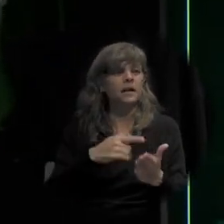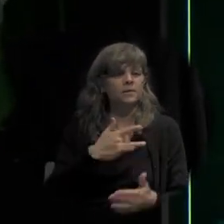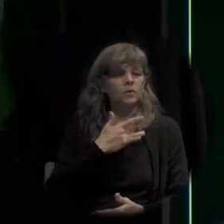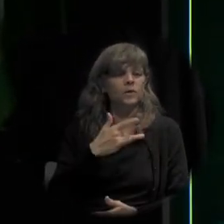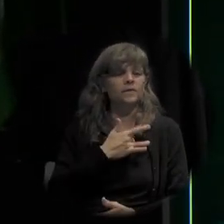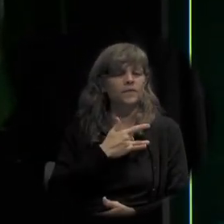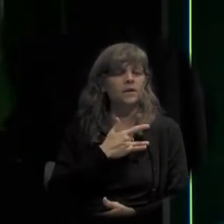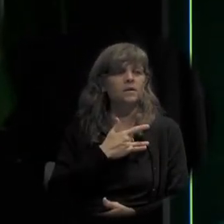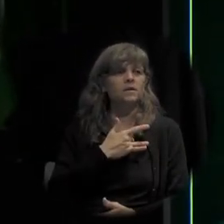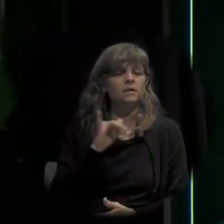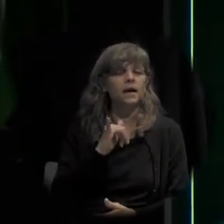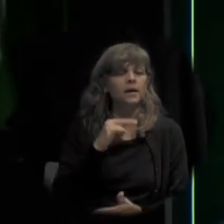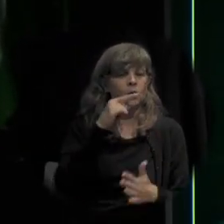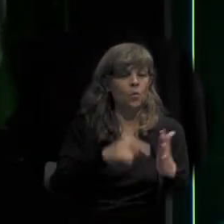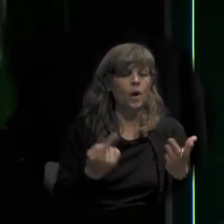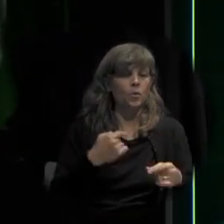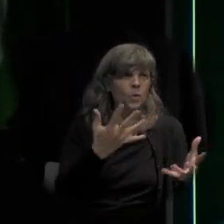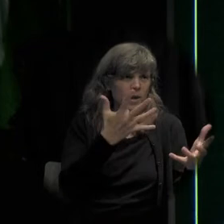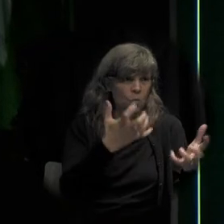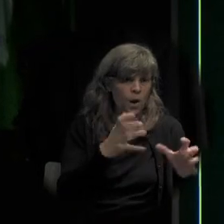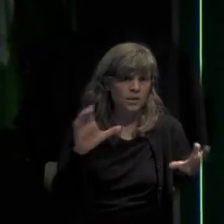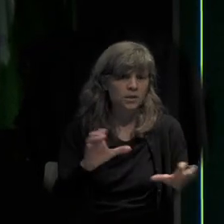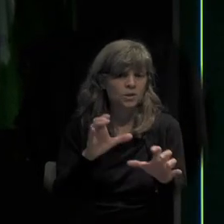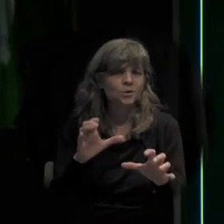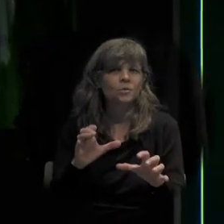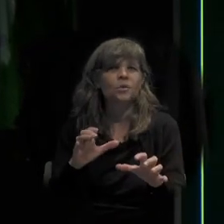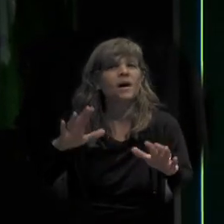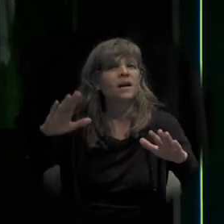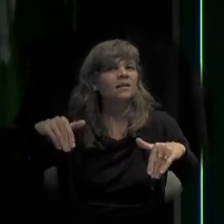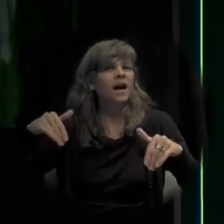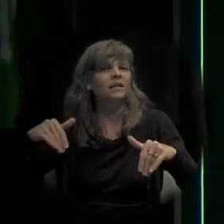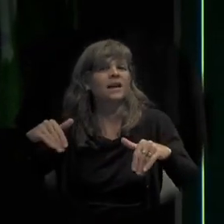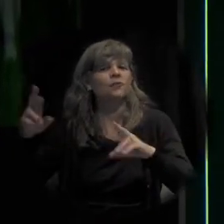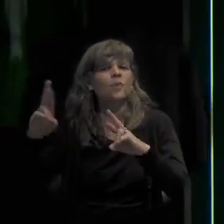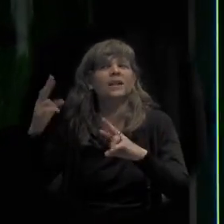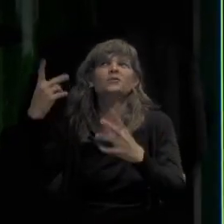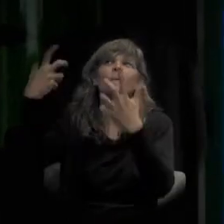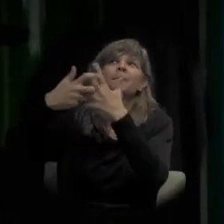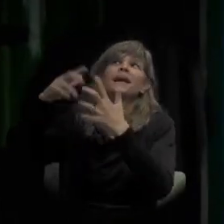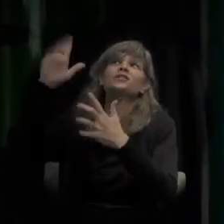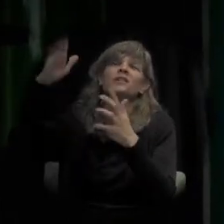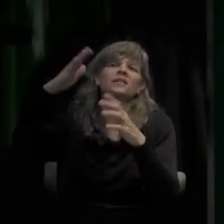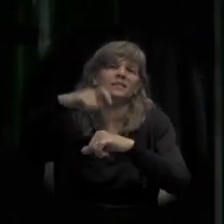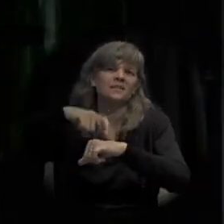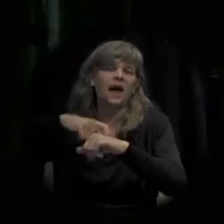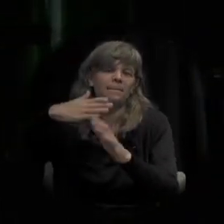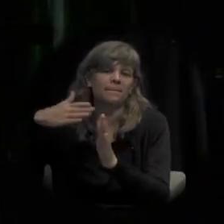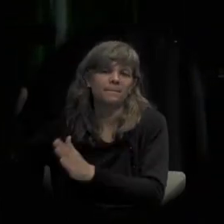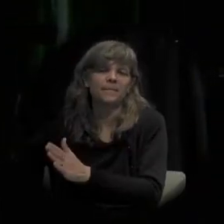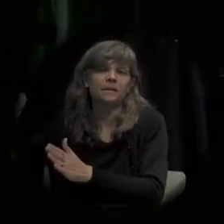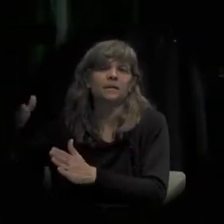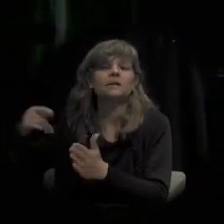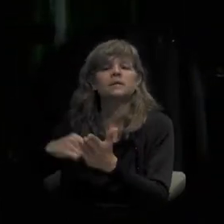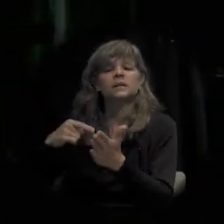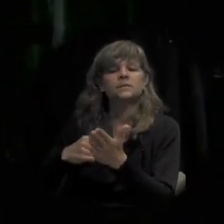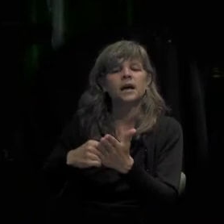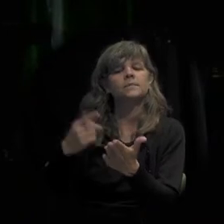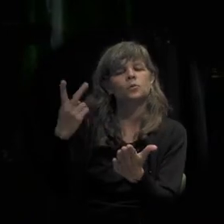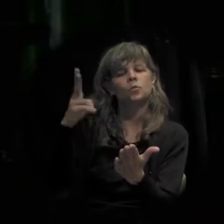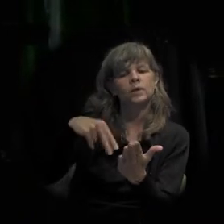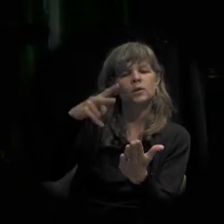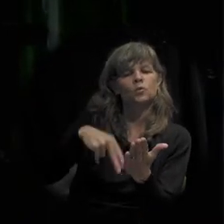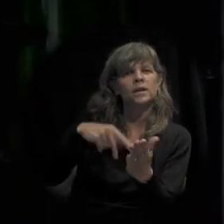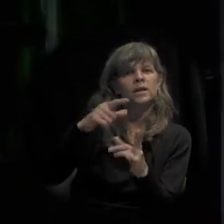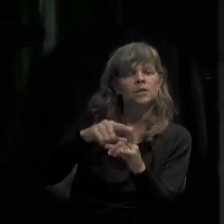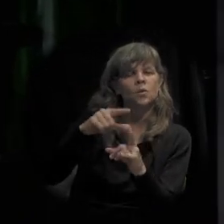colors our perspective on how we read what God has said. And we can rationalize easily to make God's word say what I want it